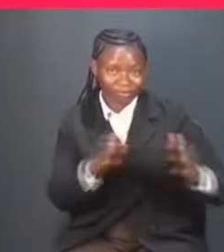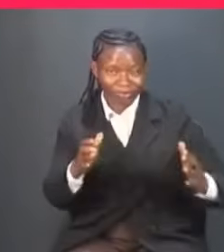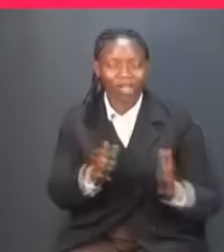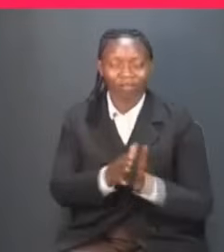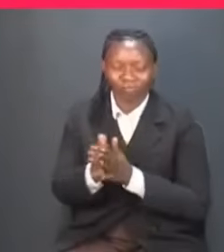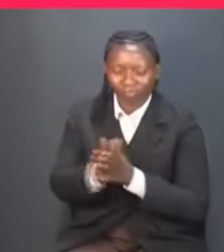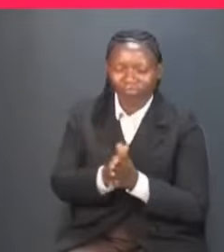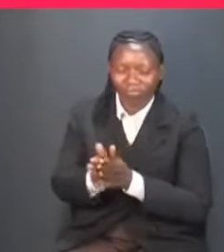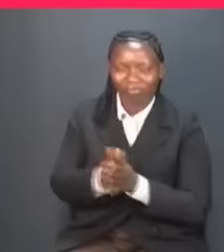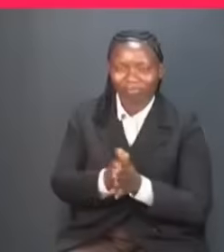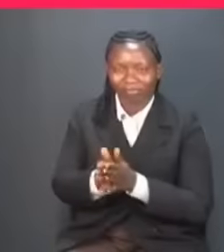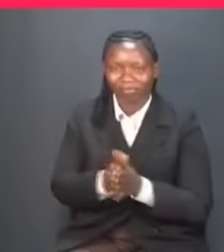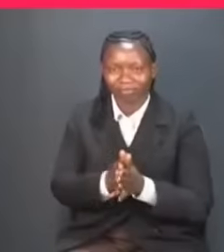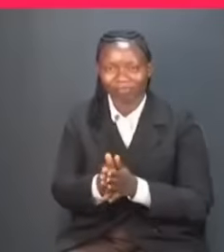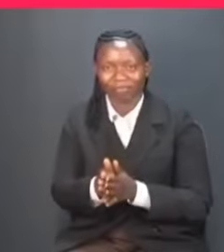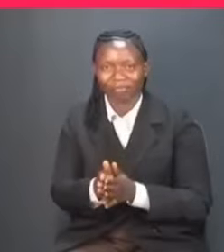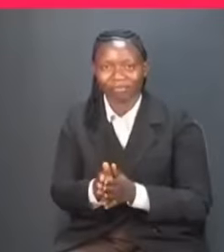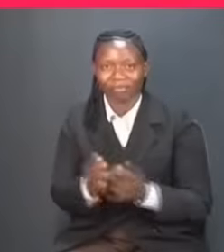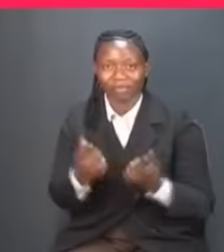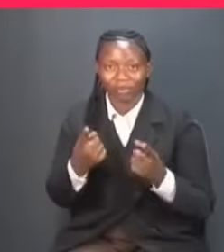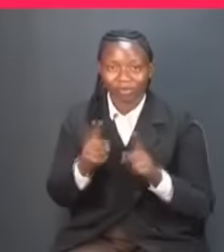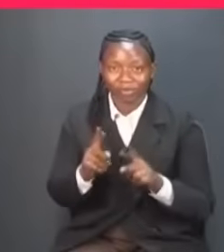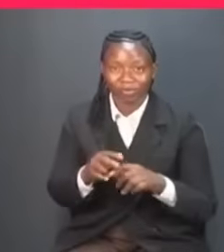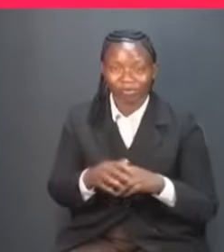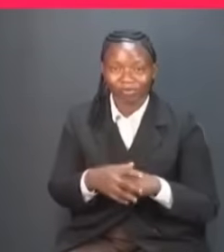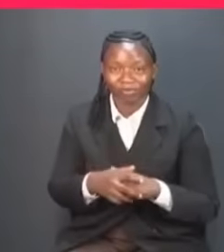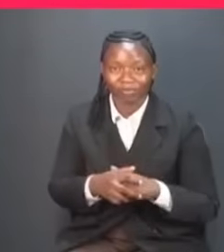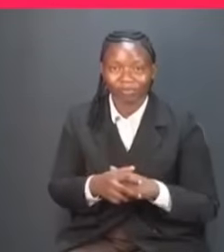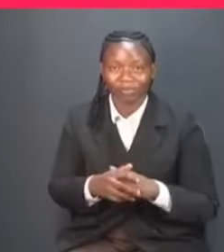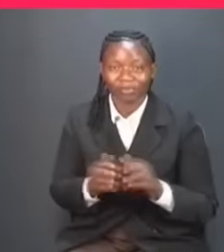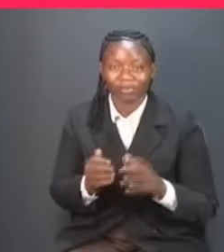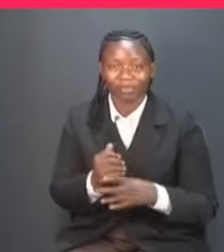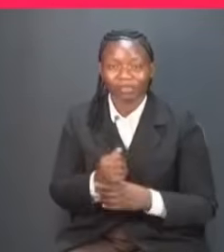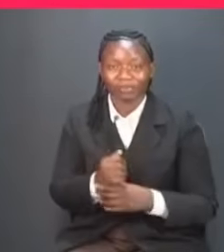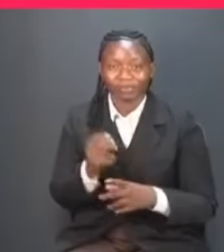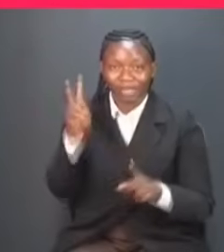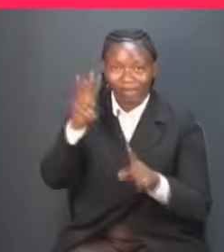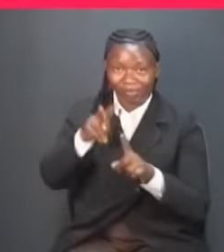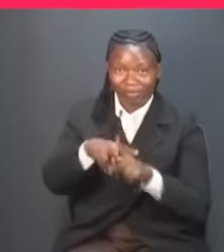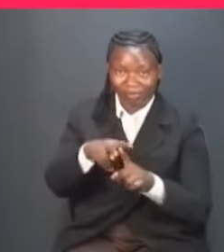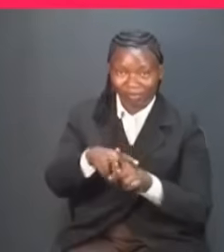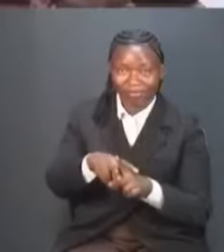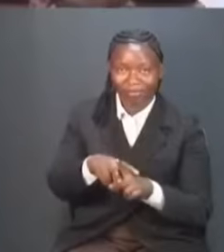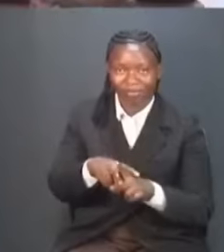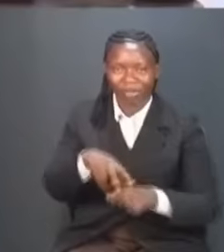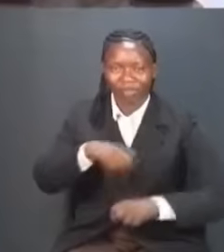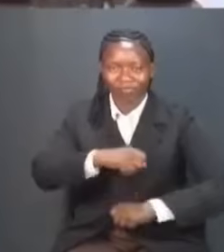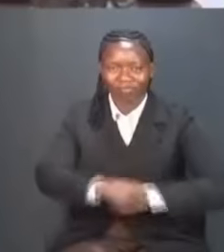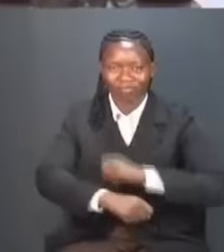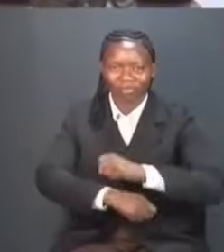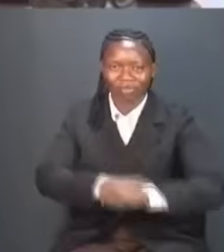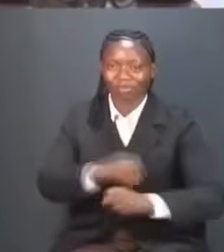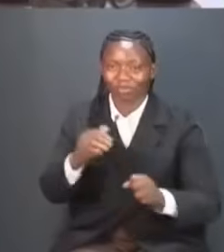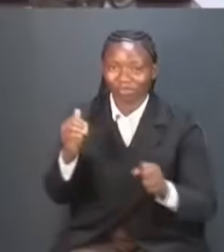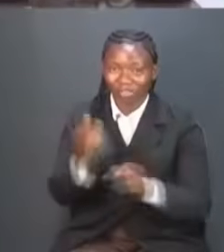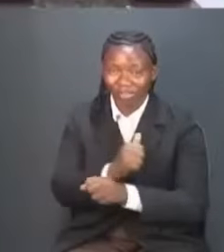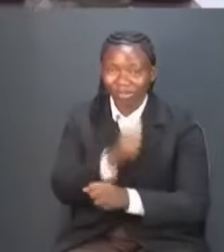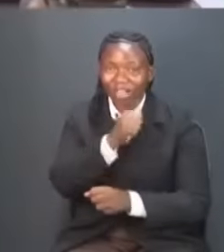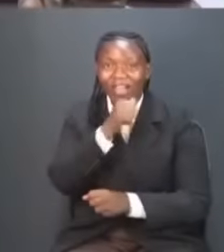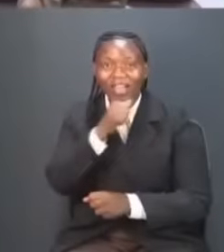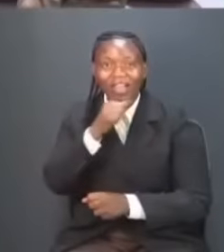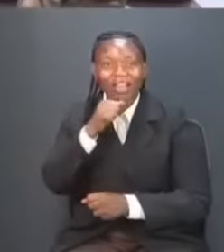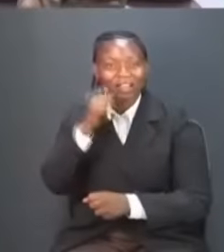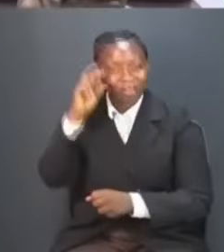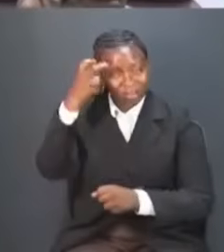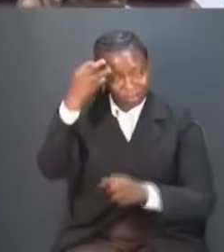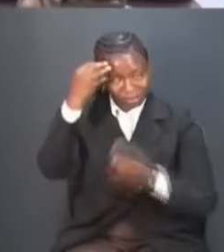interesting, especially when he prefixed his application with the fact that he's been struggling to get the Agri Minister. The